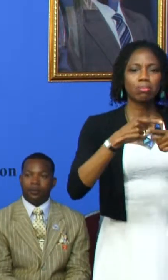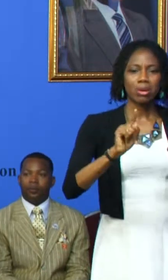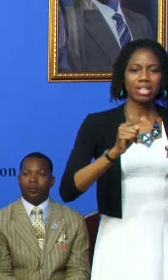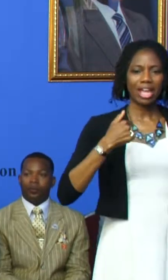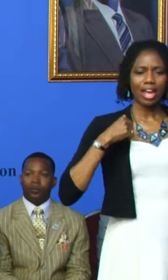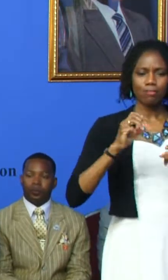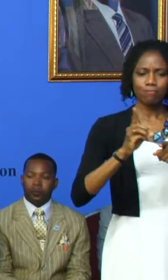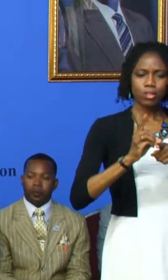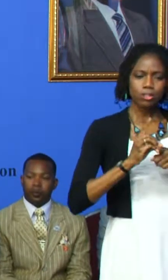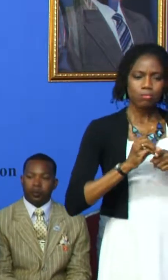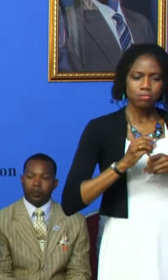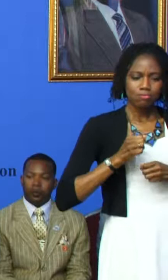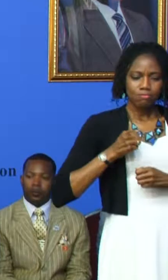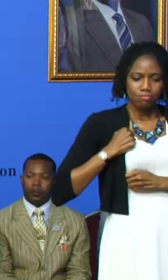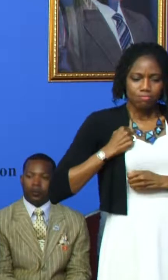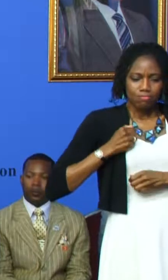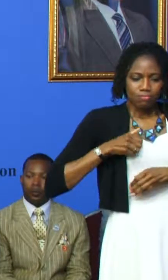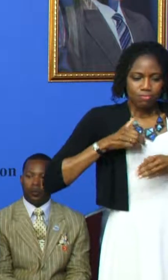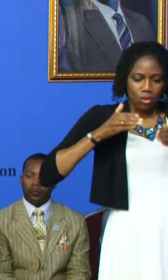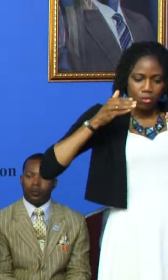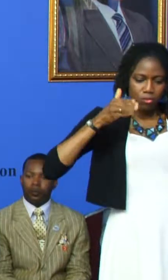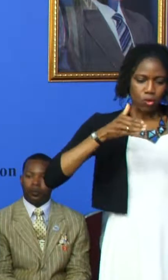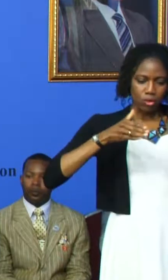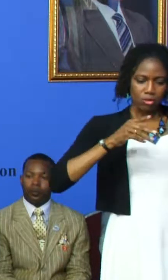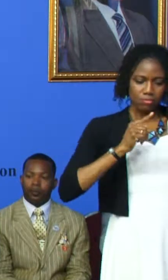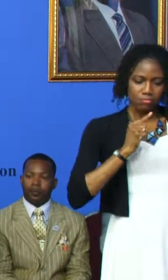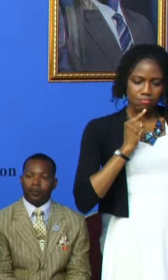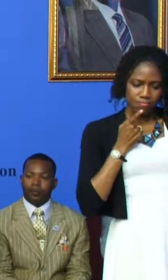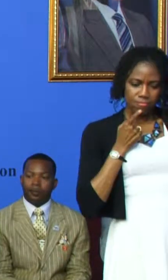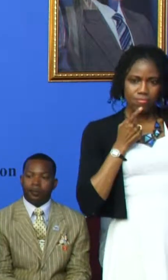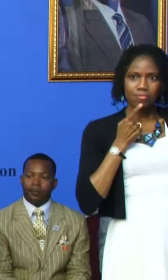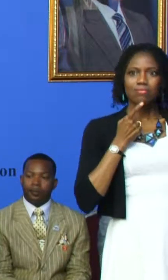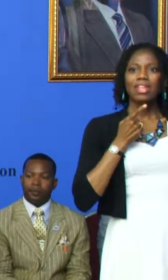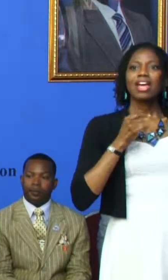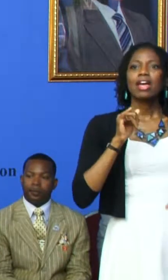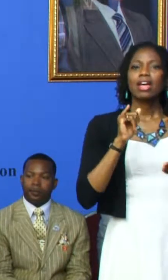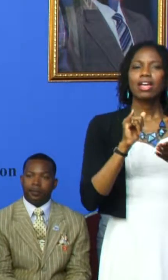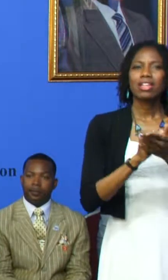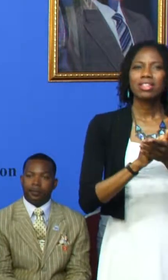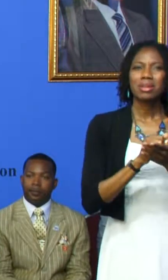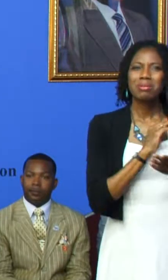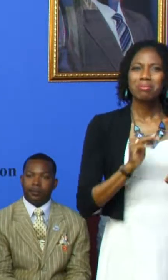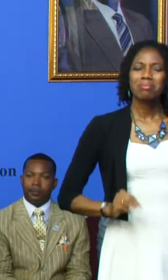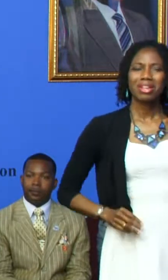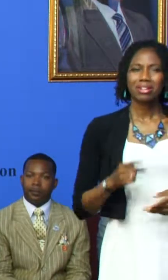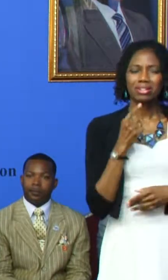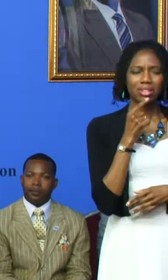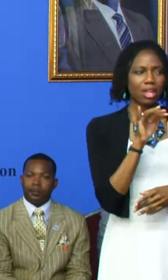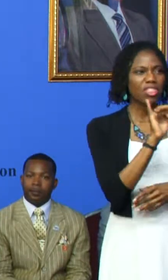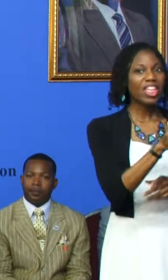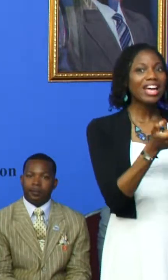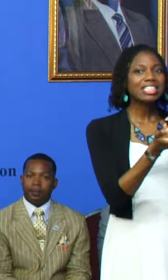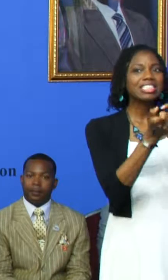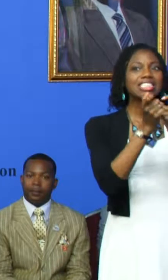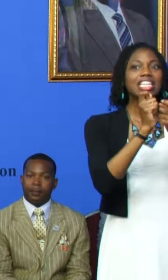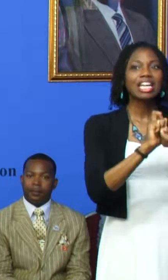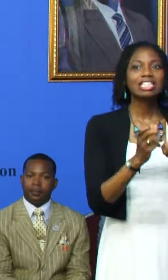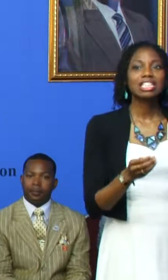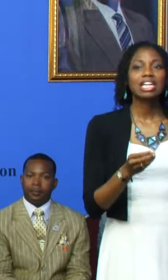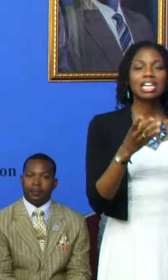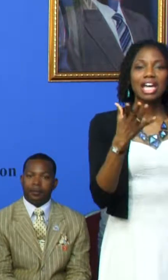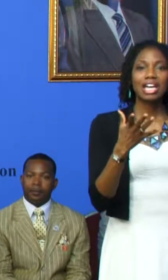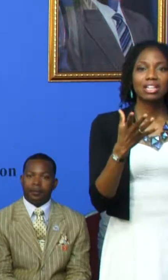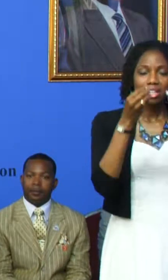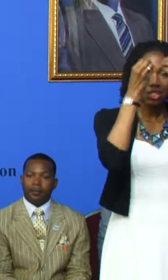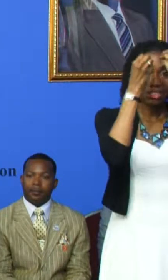precision. And the mayor talks about that now, how that really changed a lot. Well, let me tell you, the drama, we